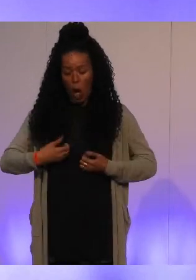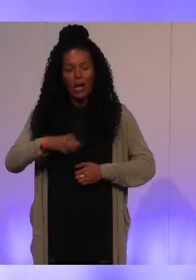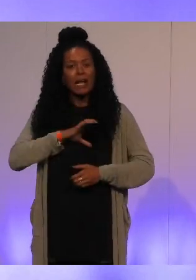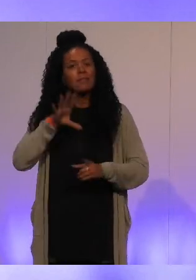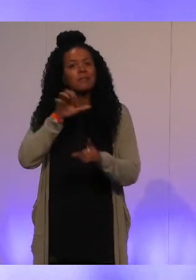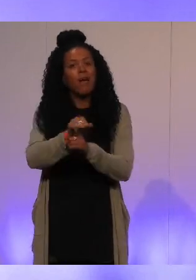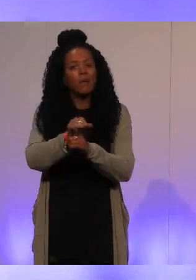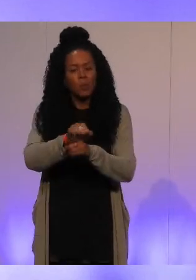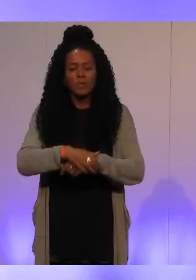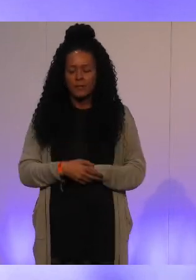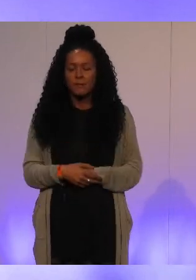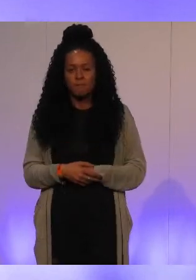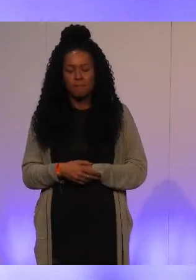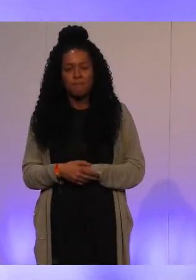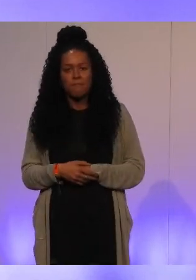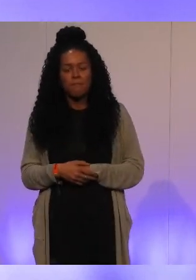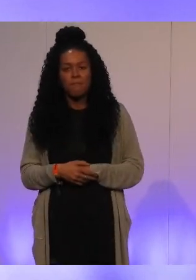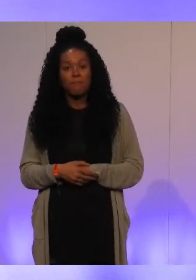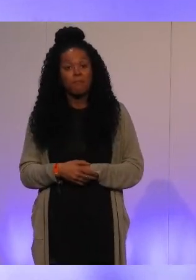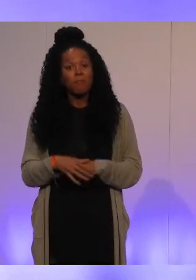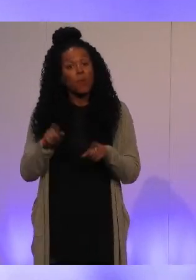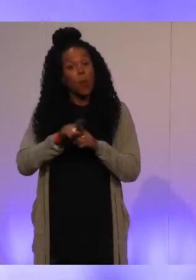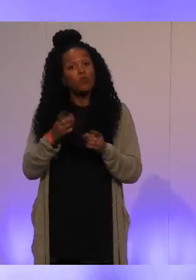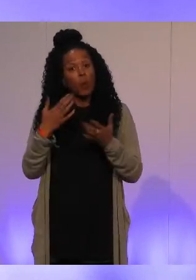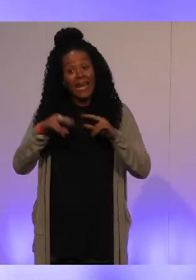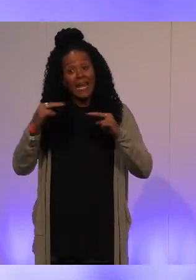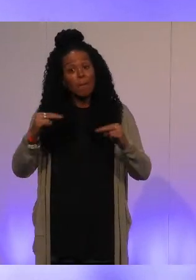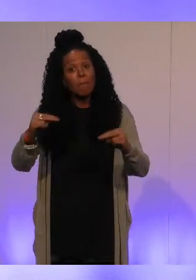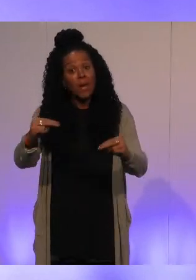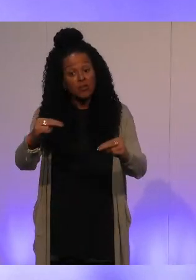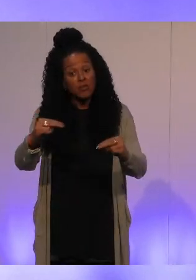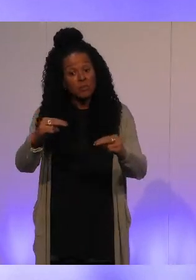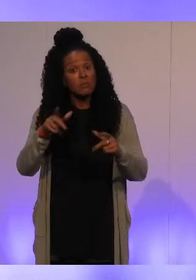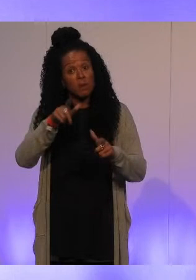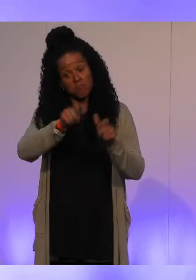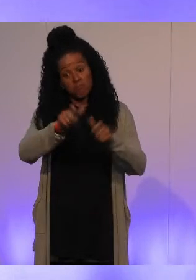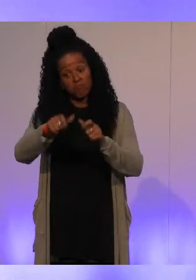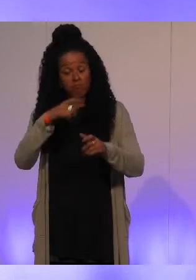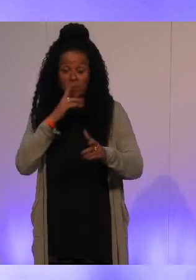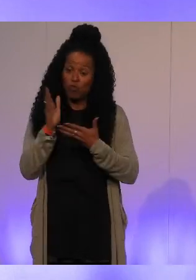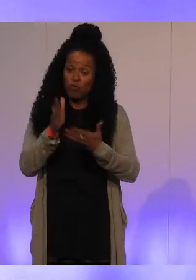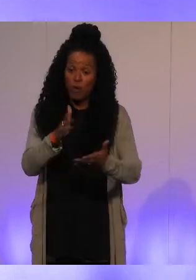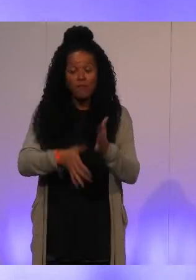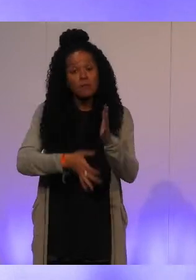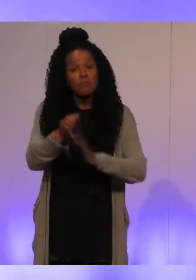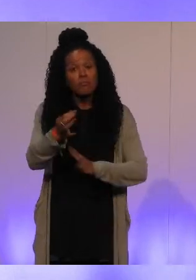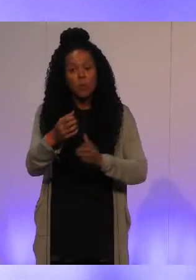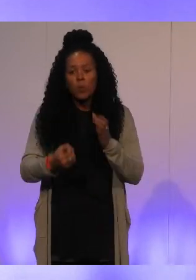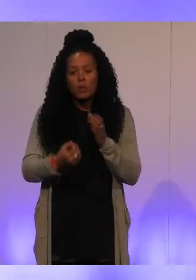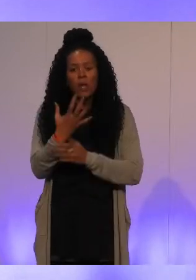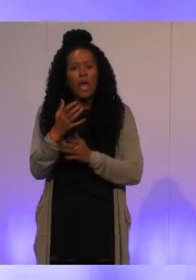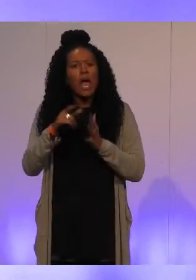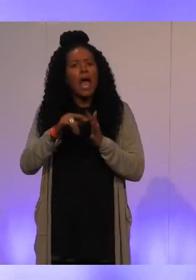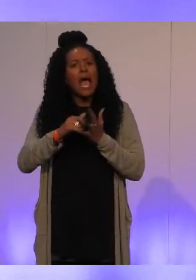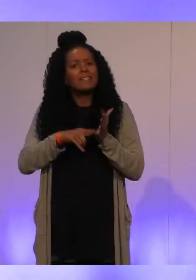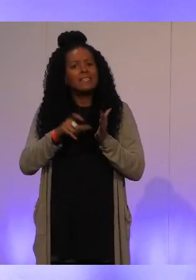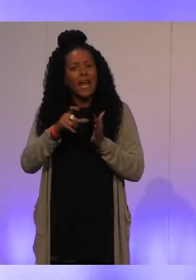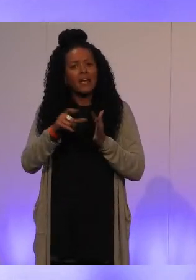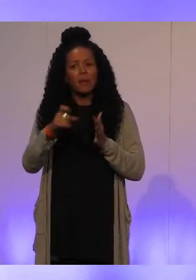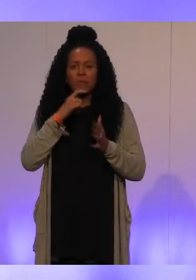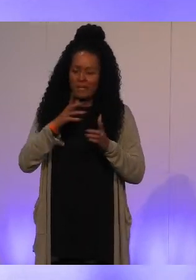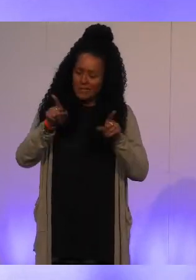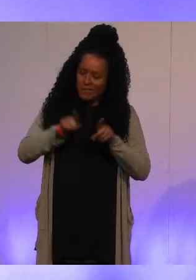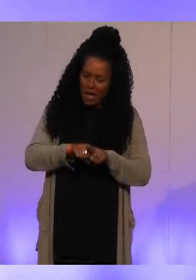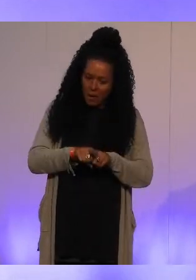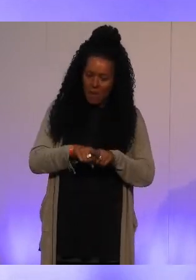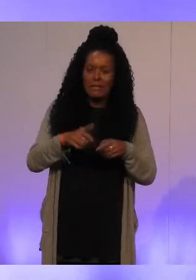diagnosis. And we've made inpatient service improvements, including the development of SDEC, same-day